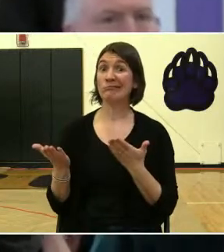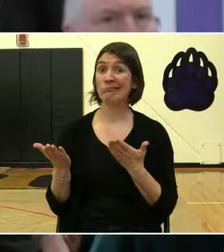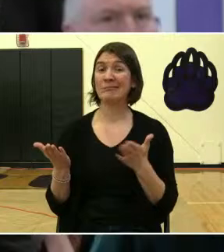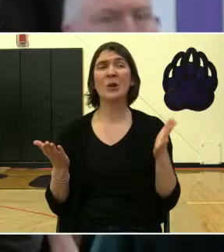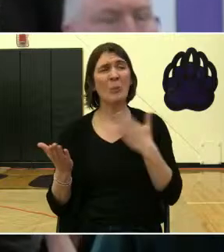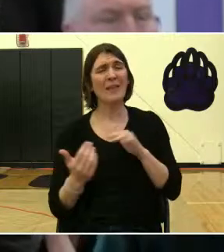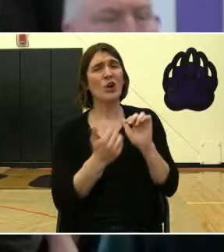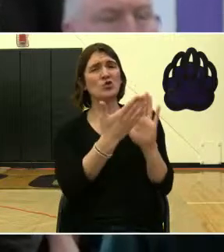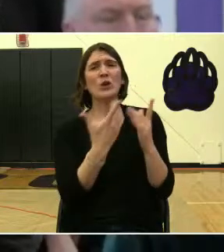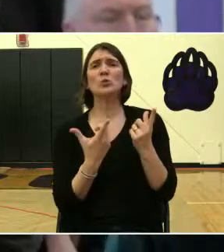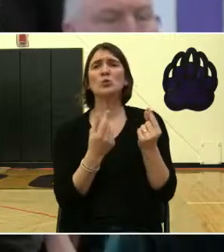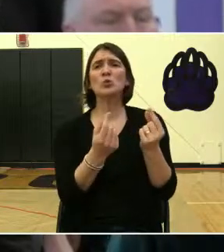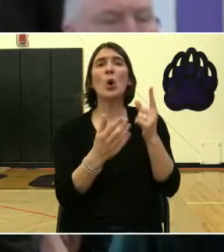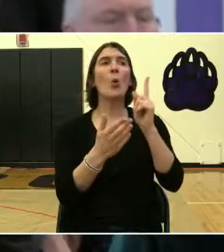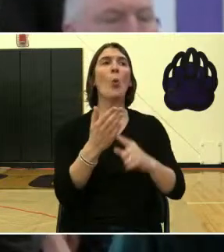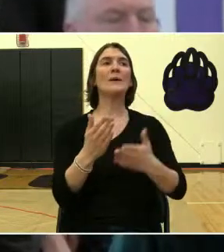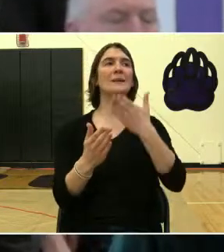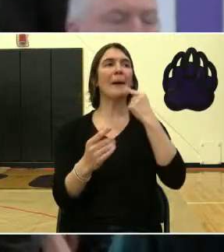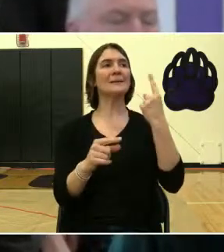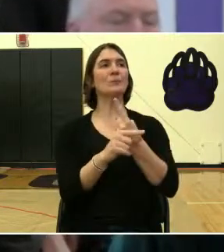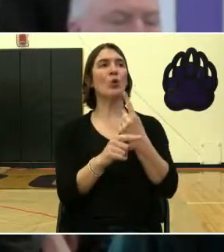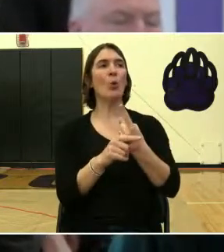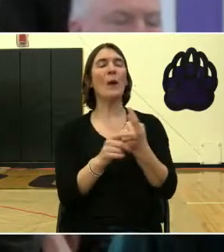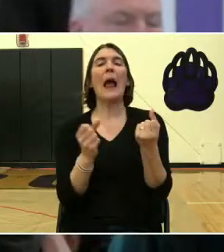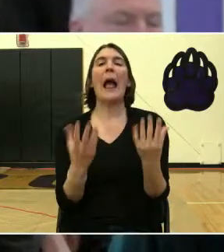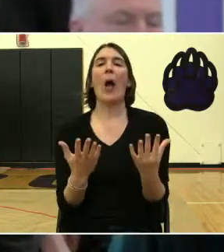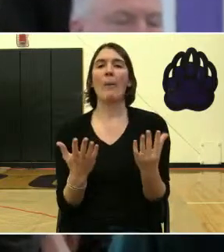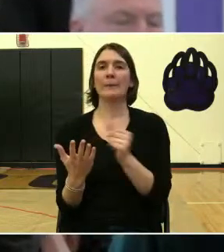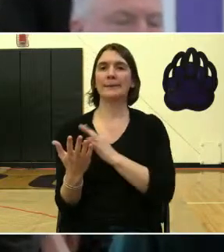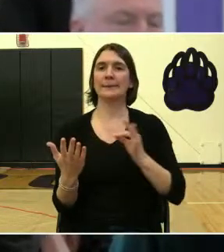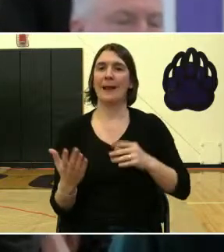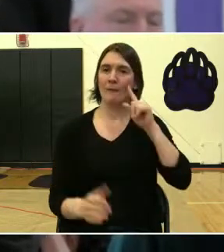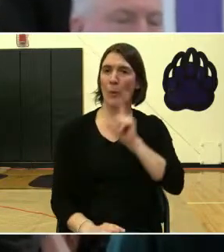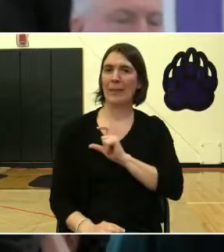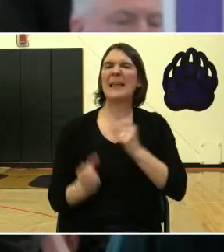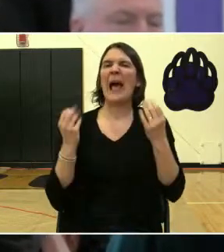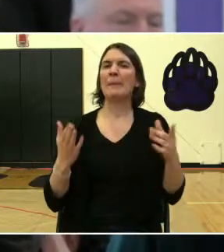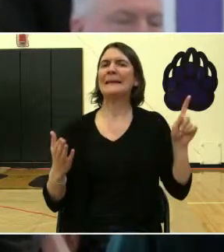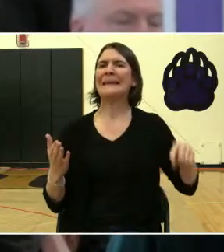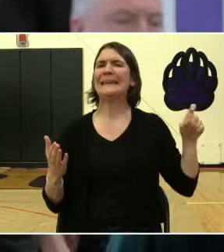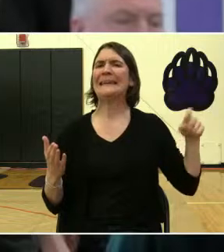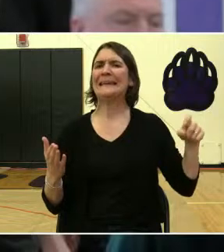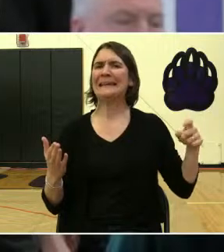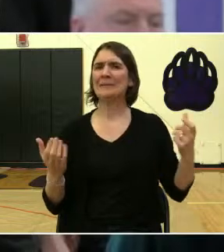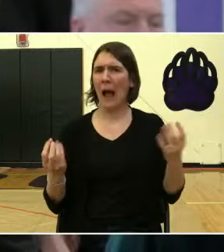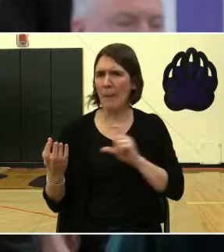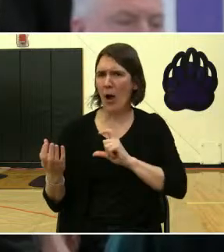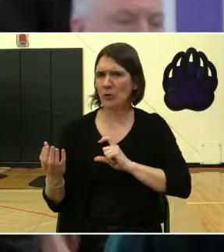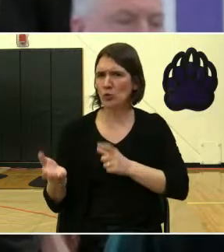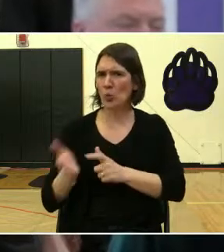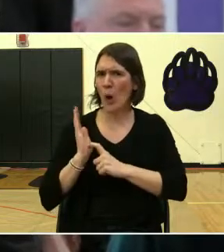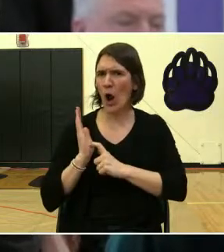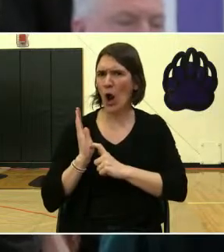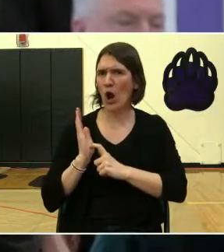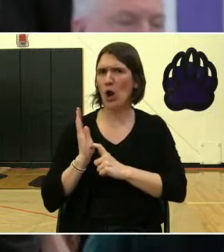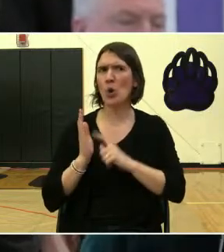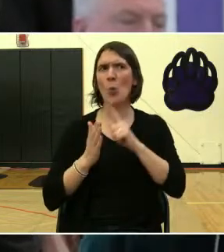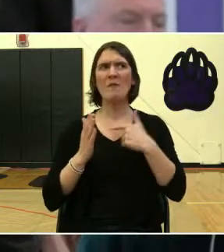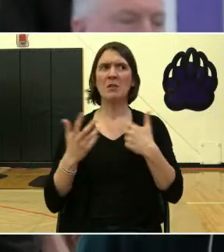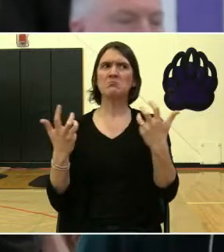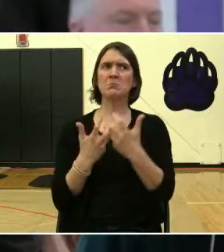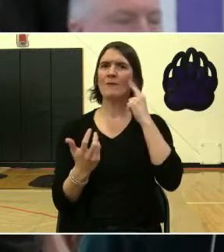the question of what was the appropriate size of the police department how many officers were